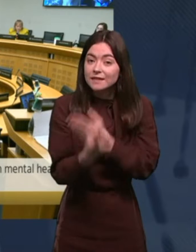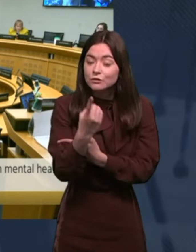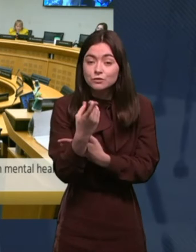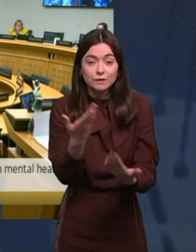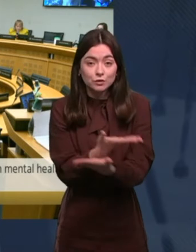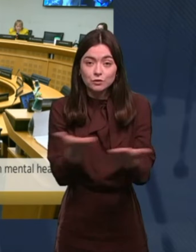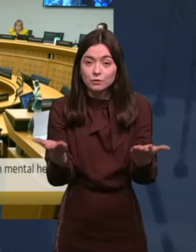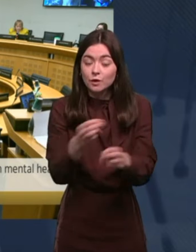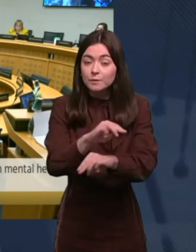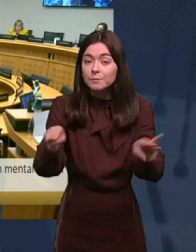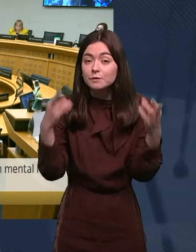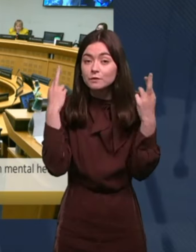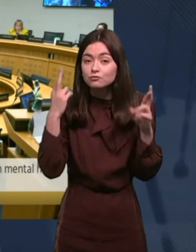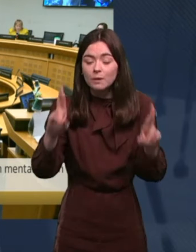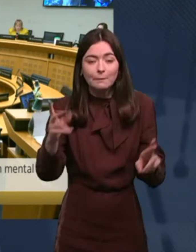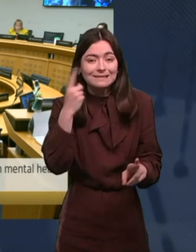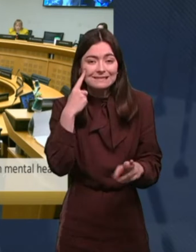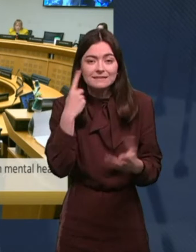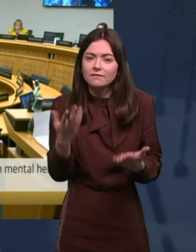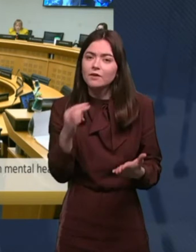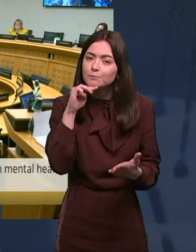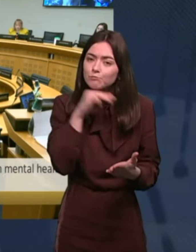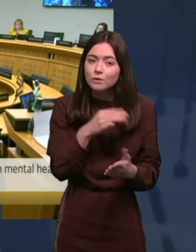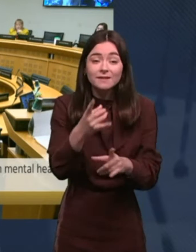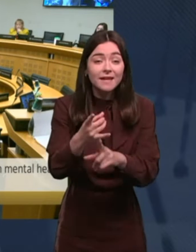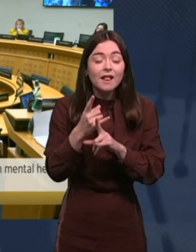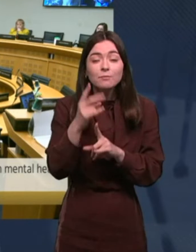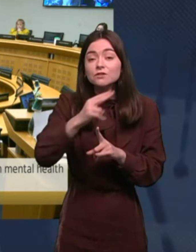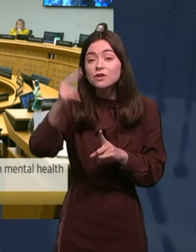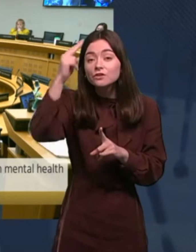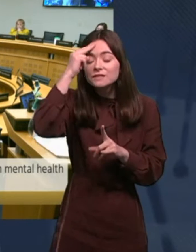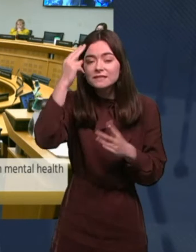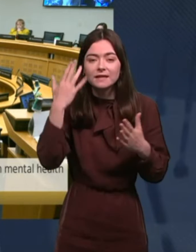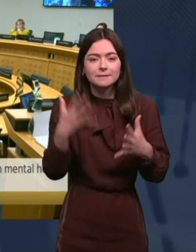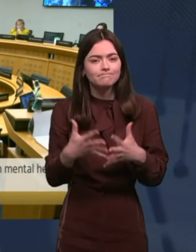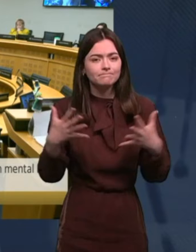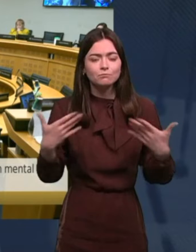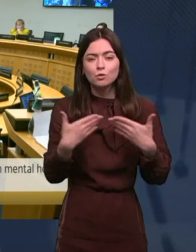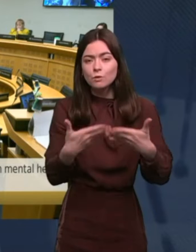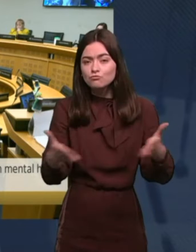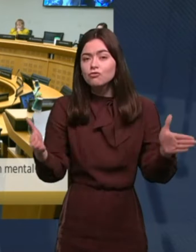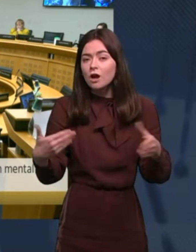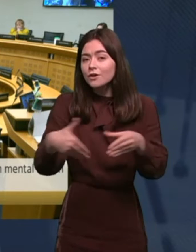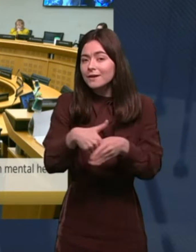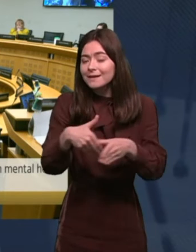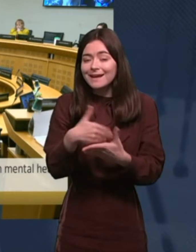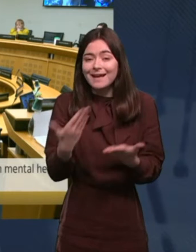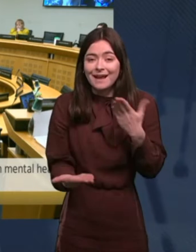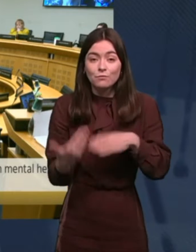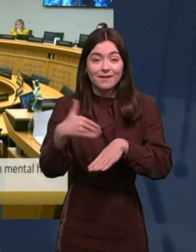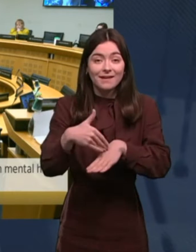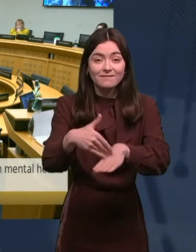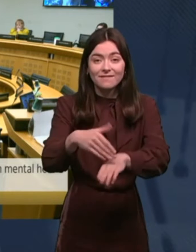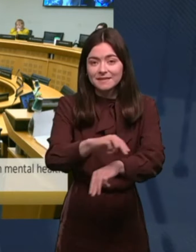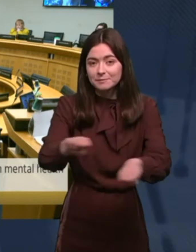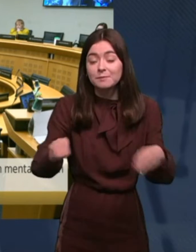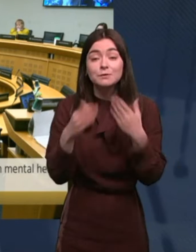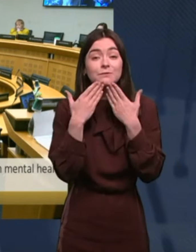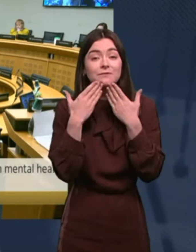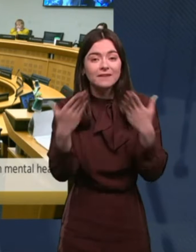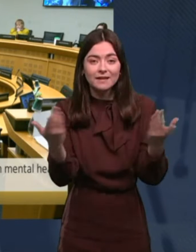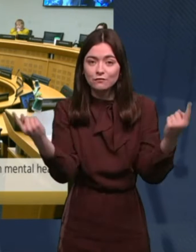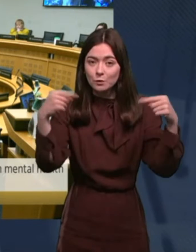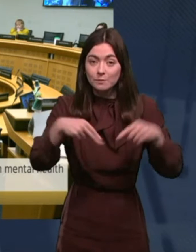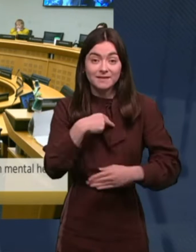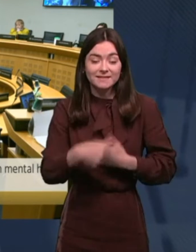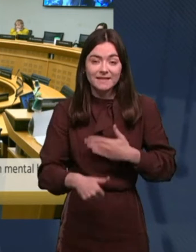you represent encounter are really important in helping us understand the larger context and its impact on people. So yeah, thanks very much for coming in